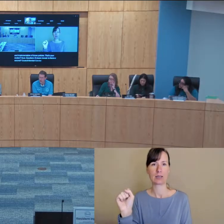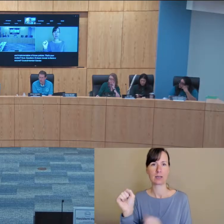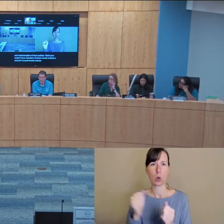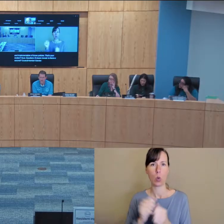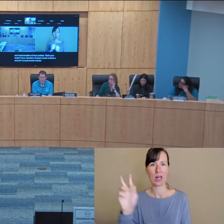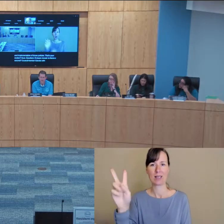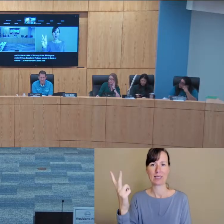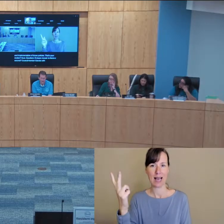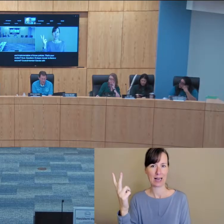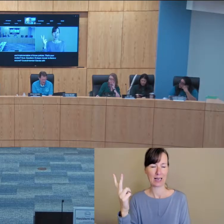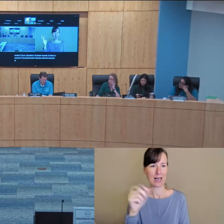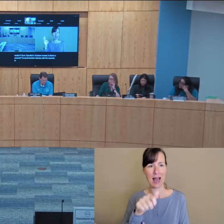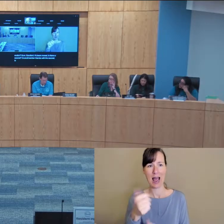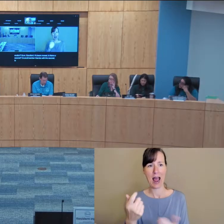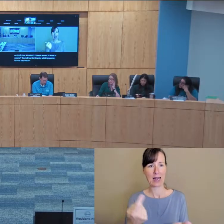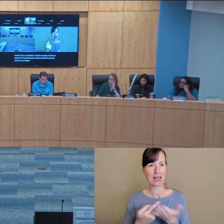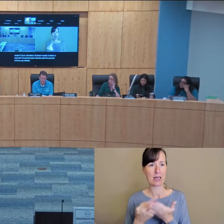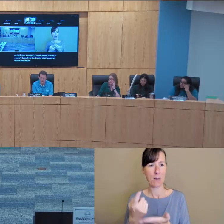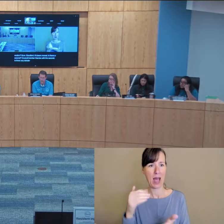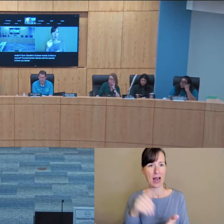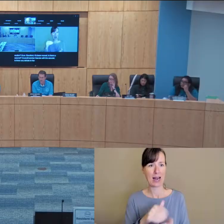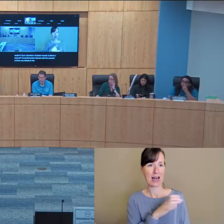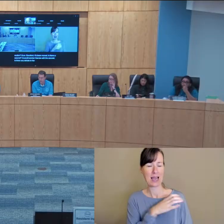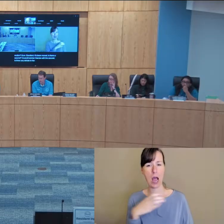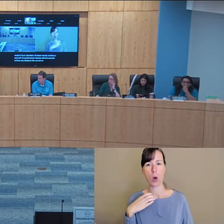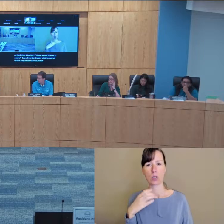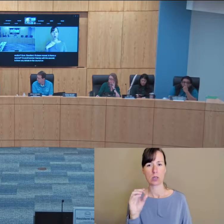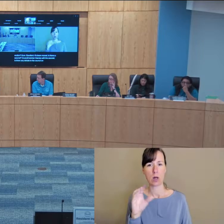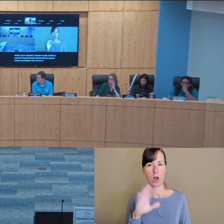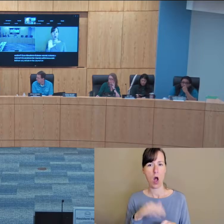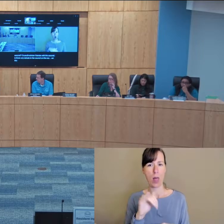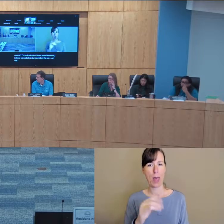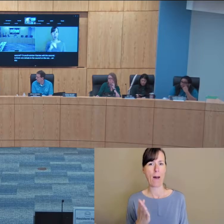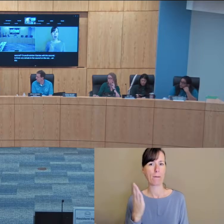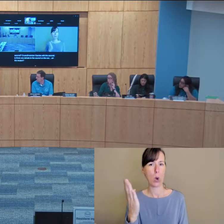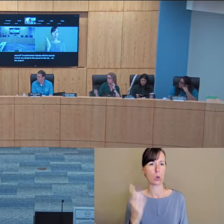the second. Is there any debate in the council on the motion?